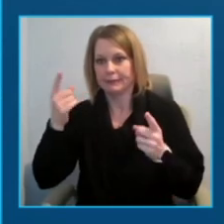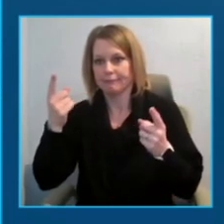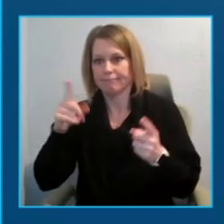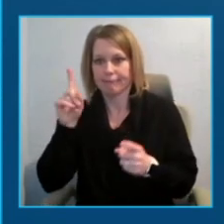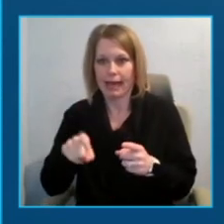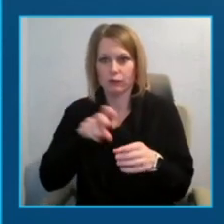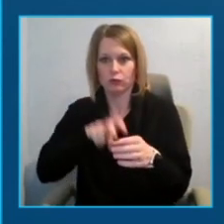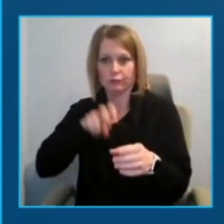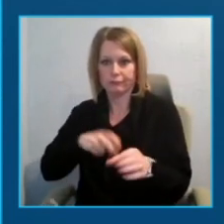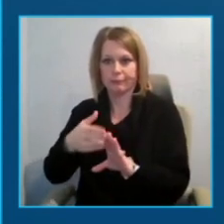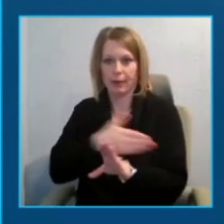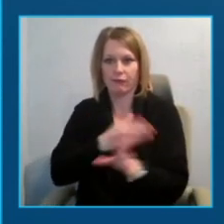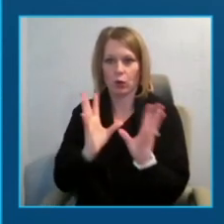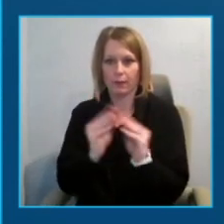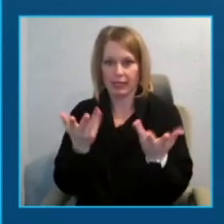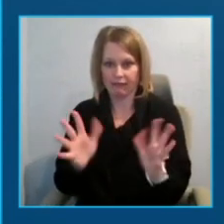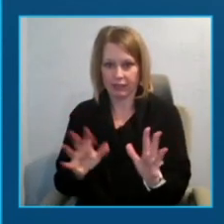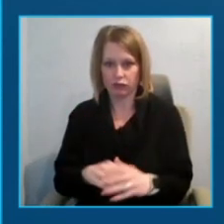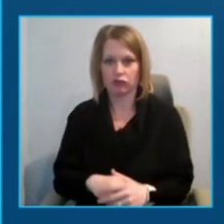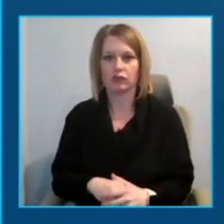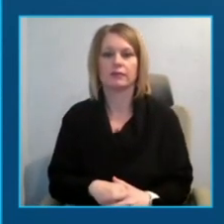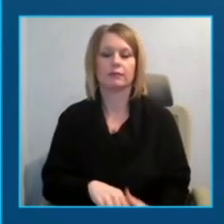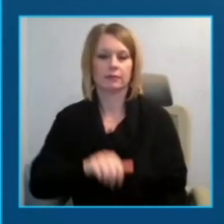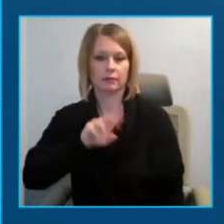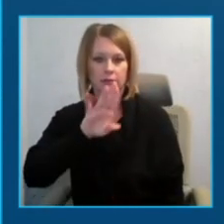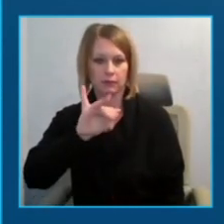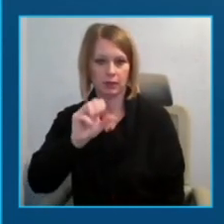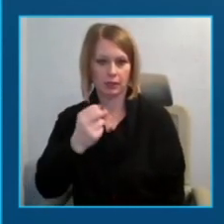Brennan? Present.